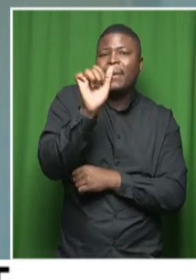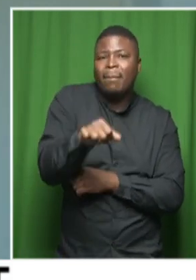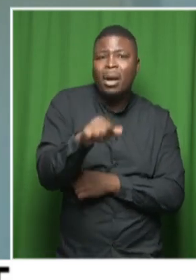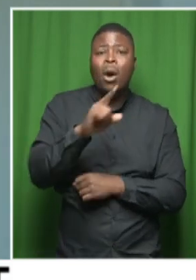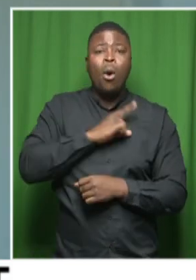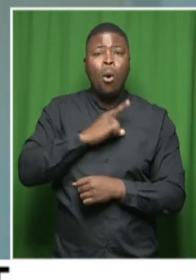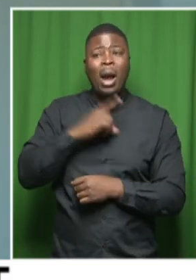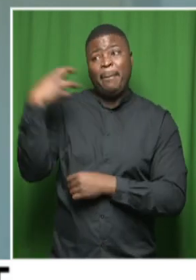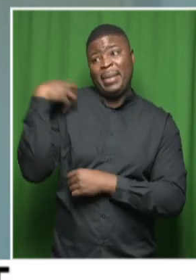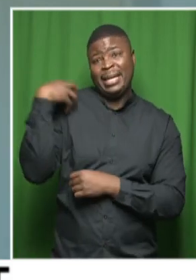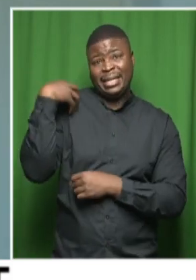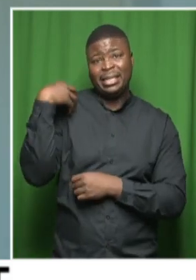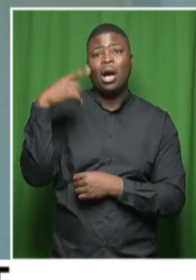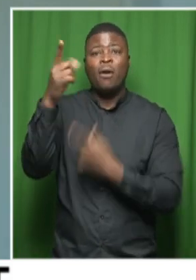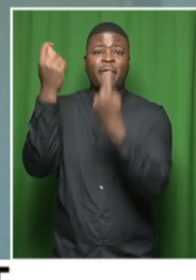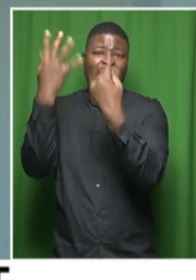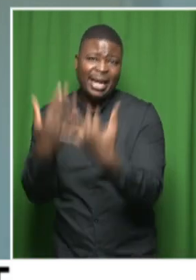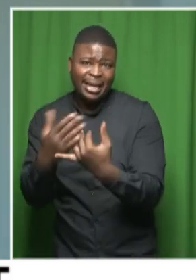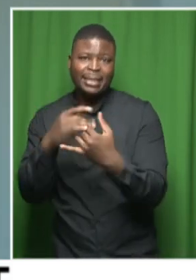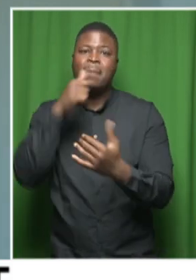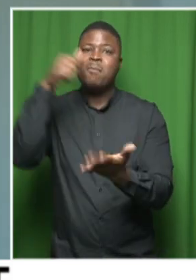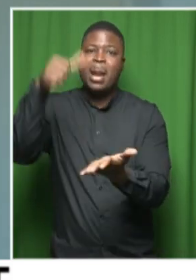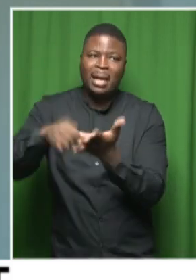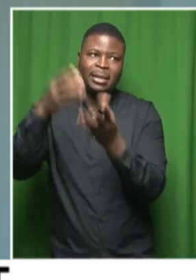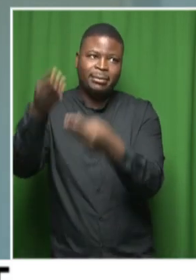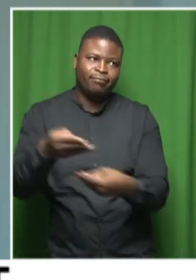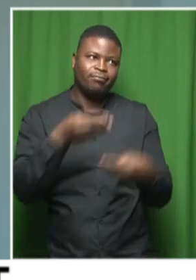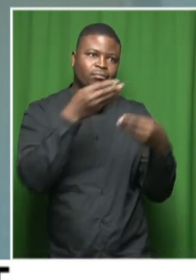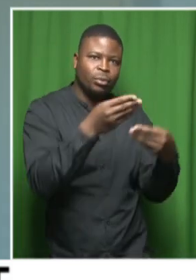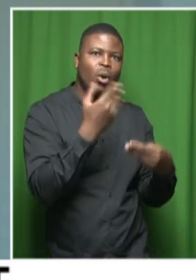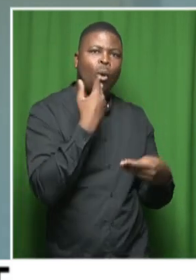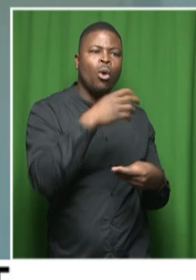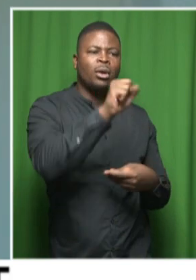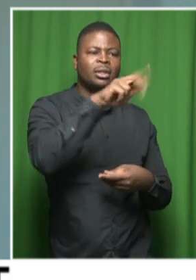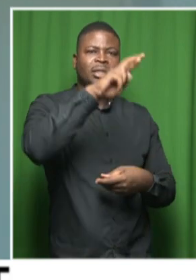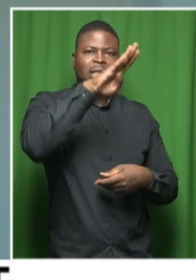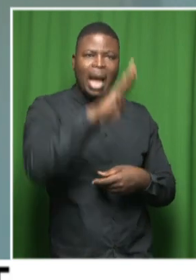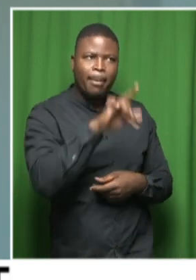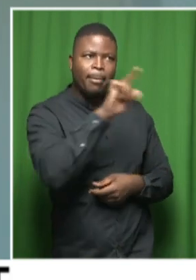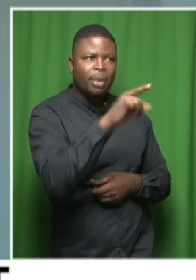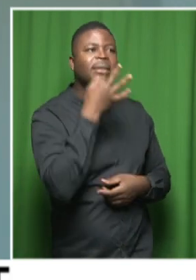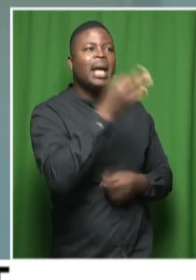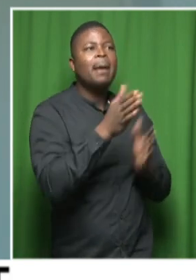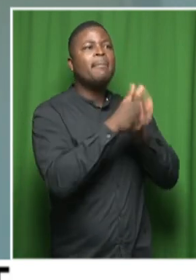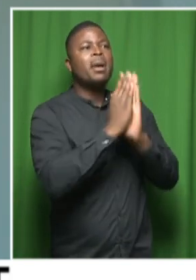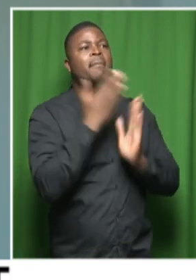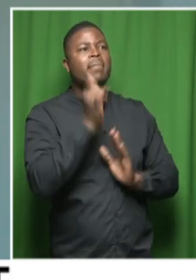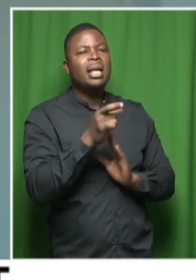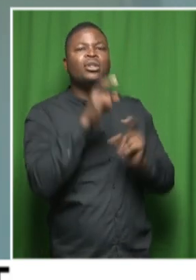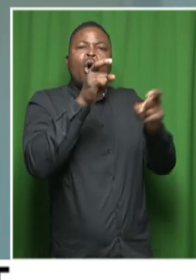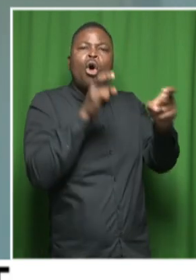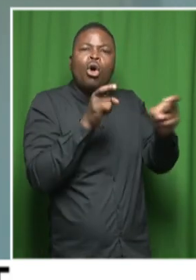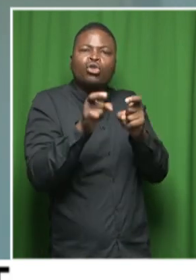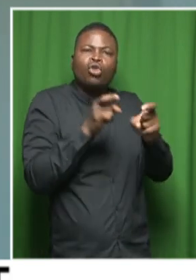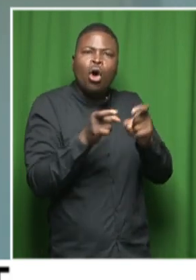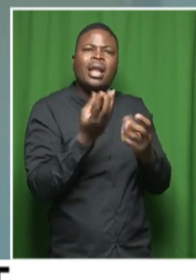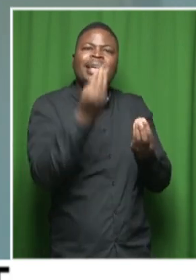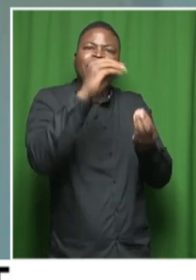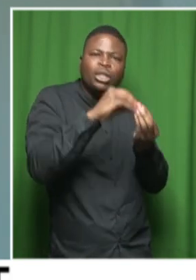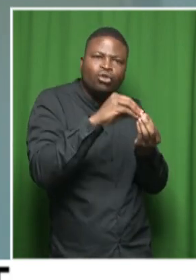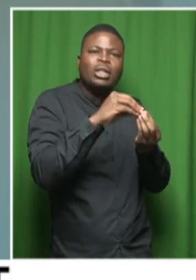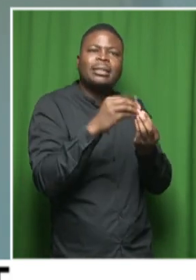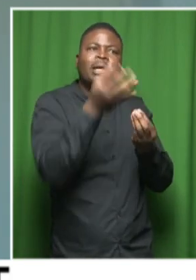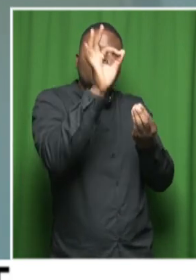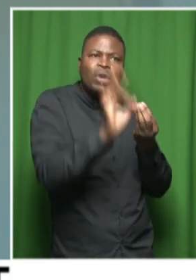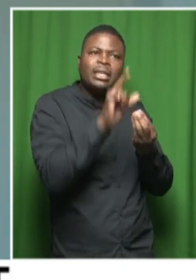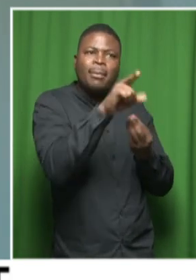Reserve Bank and says, please control your interest rates. You can't actually continuously increasing the